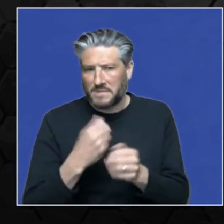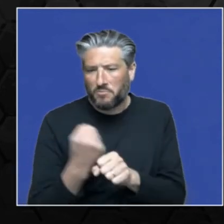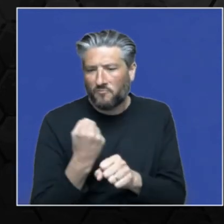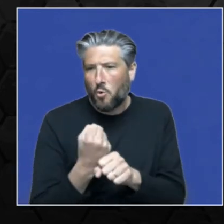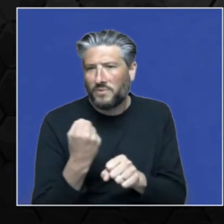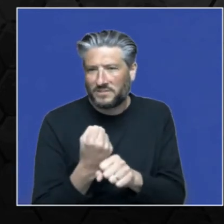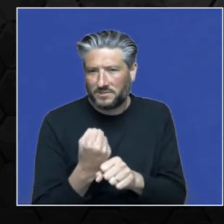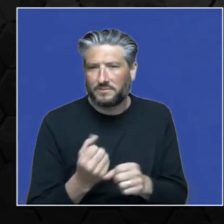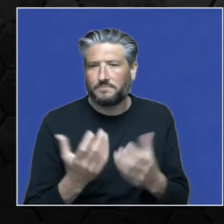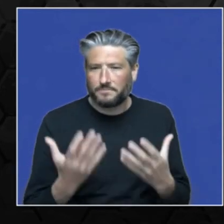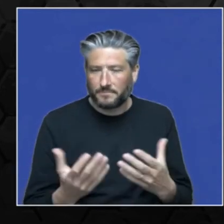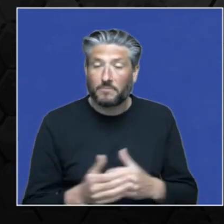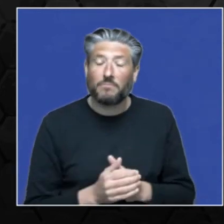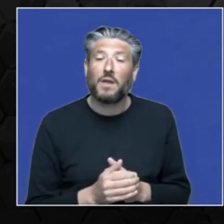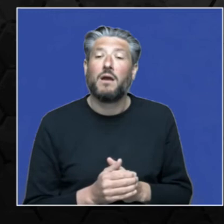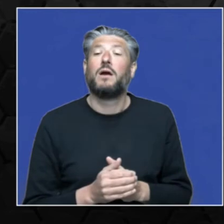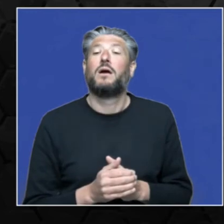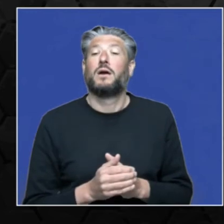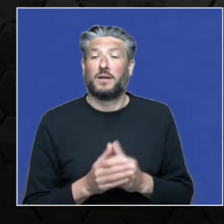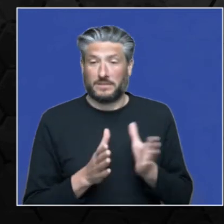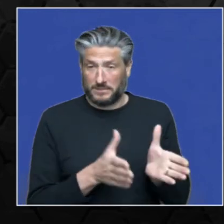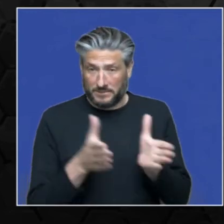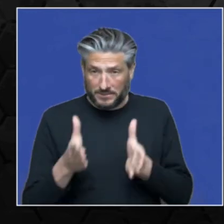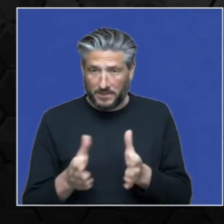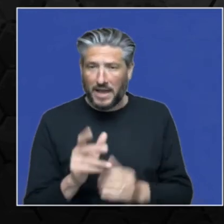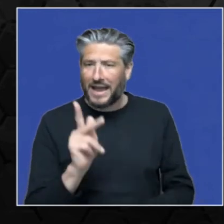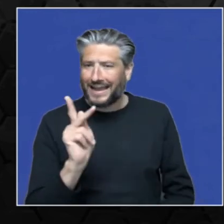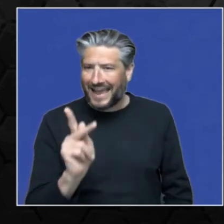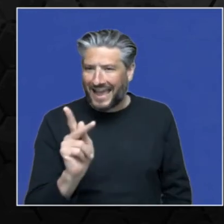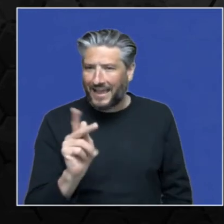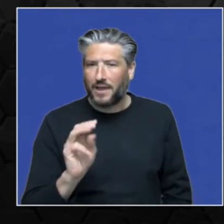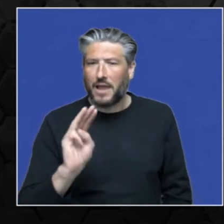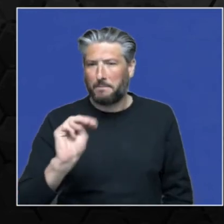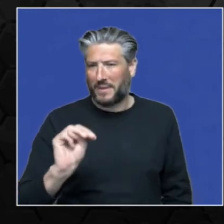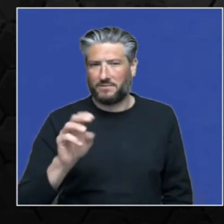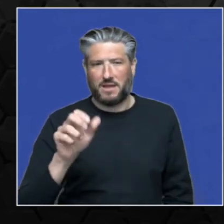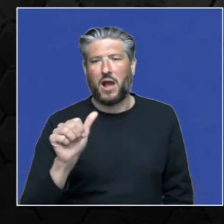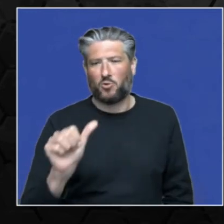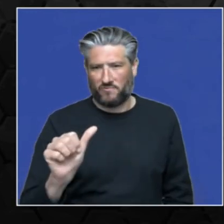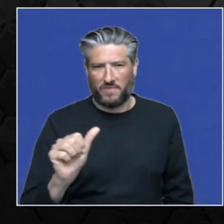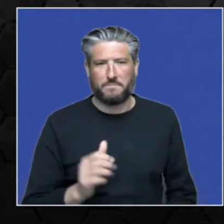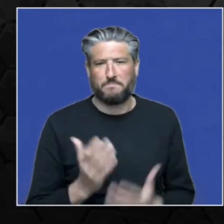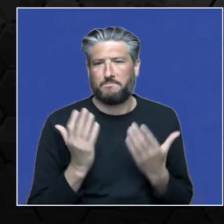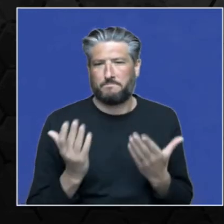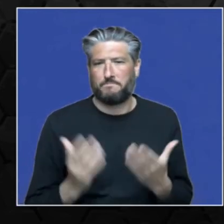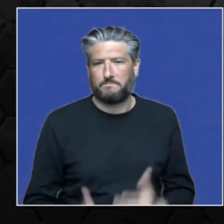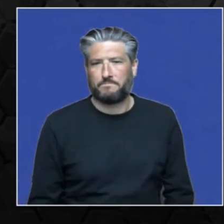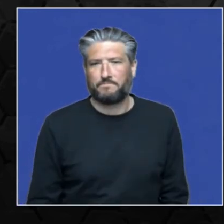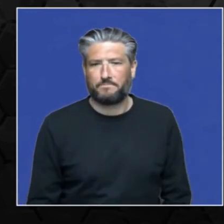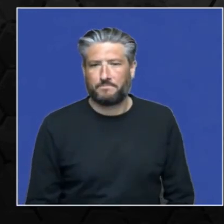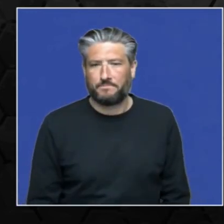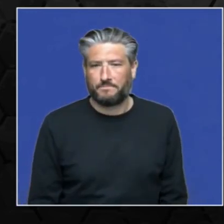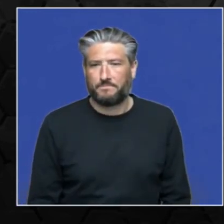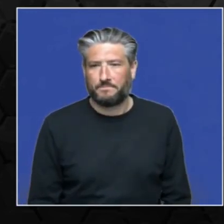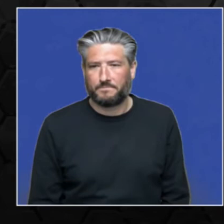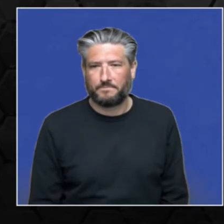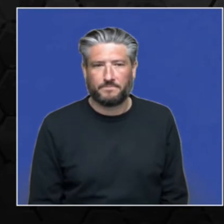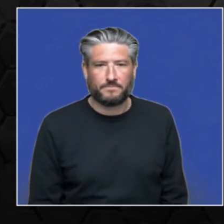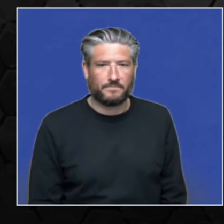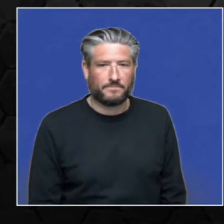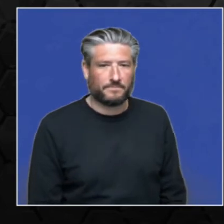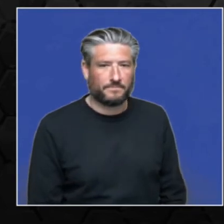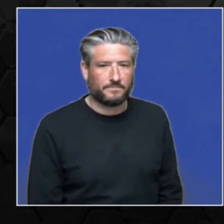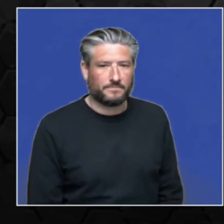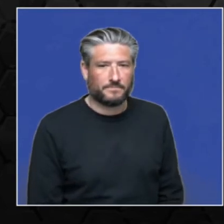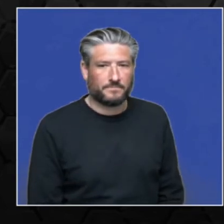And the next is the K-mean algorithm, classify data into cluster, and where K equals the